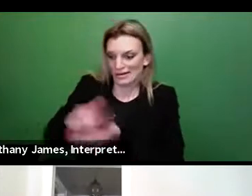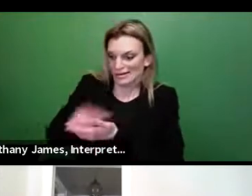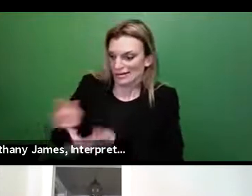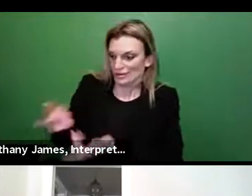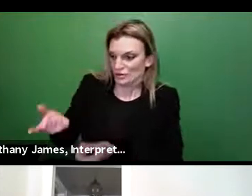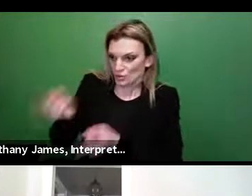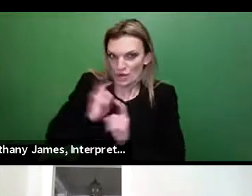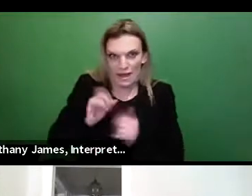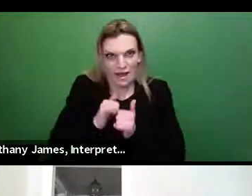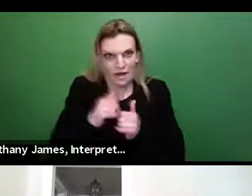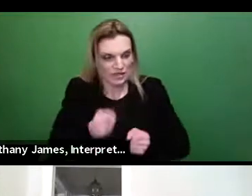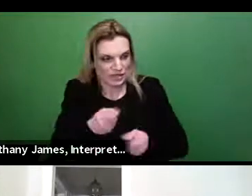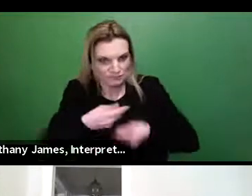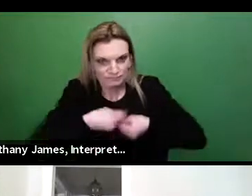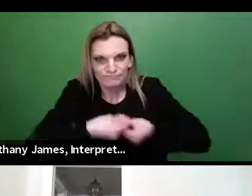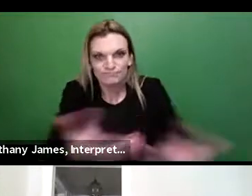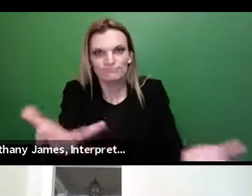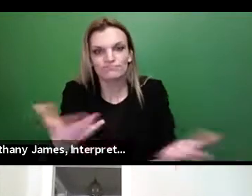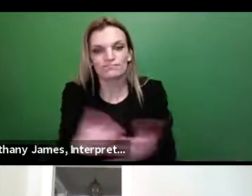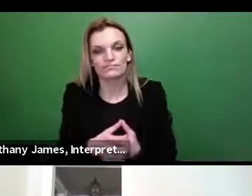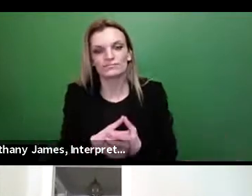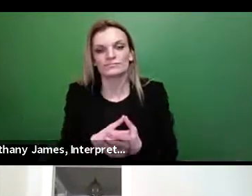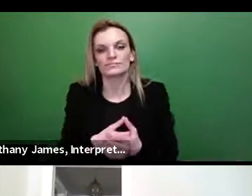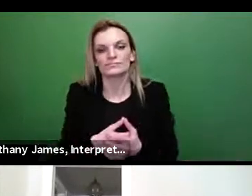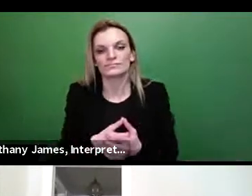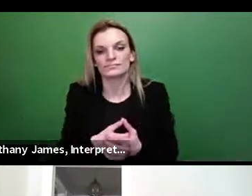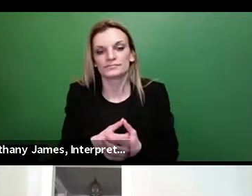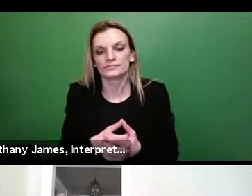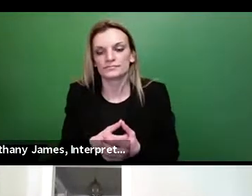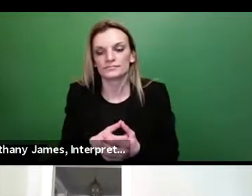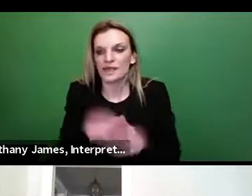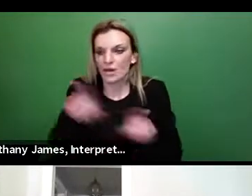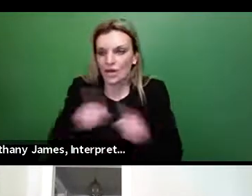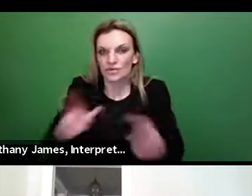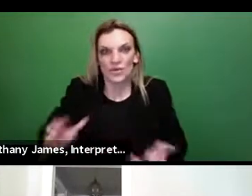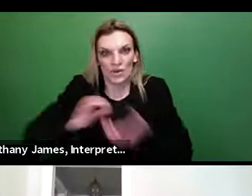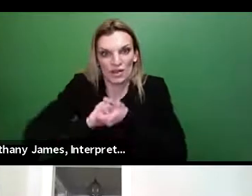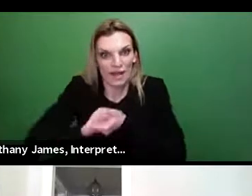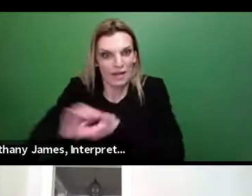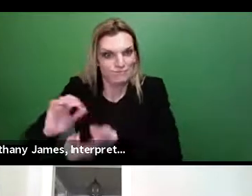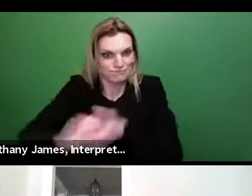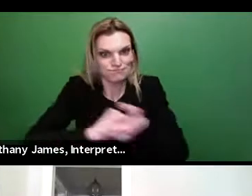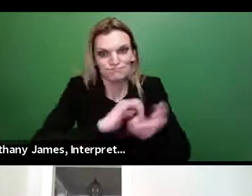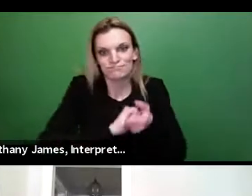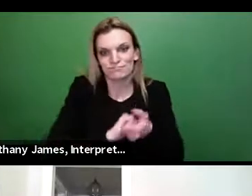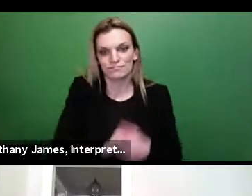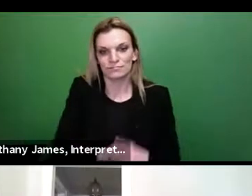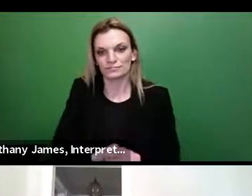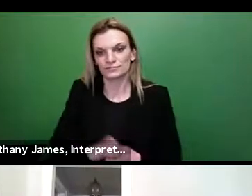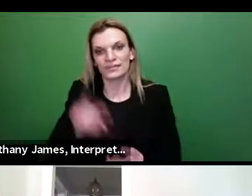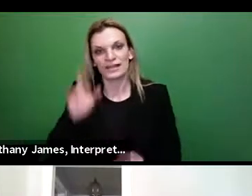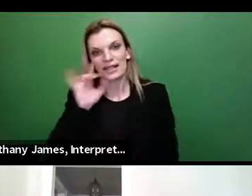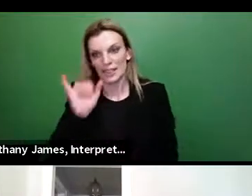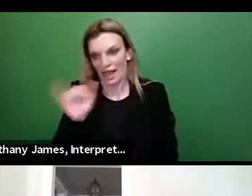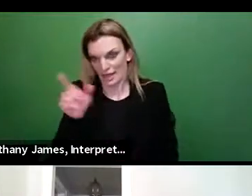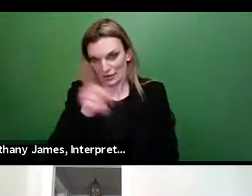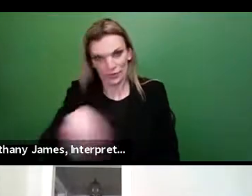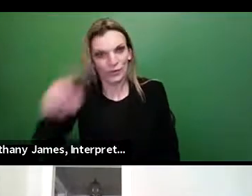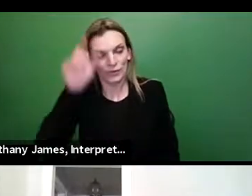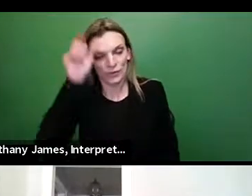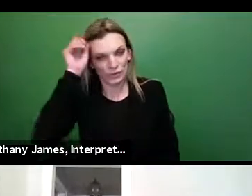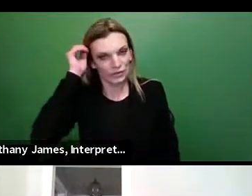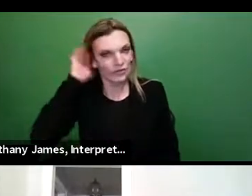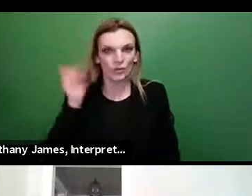exceptional in our collaboration. Like you and everyone else, we were faced with a truly